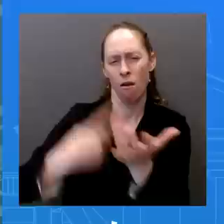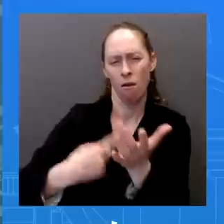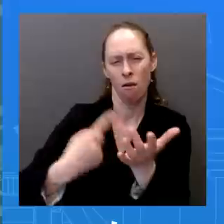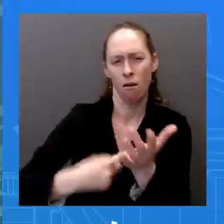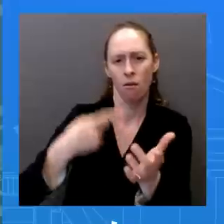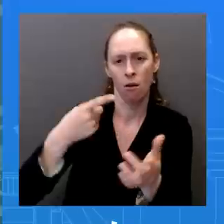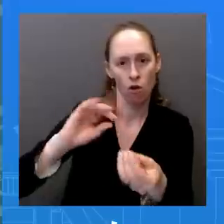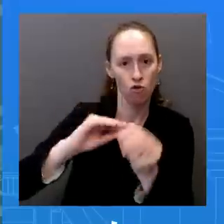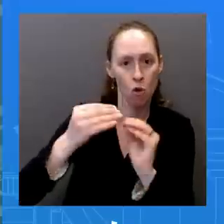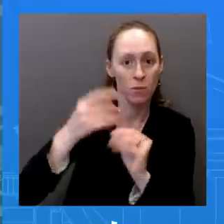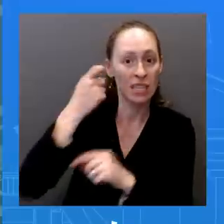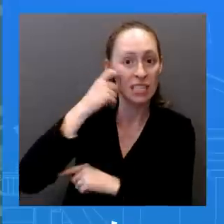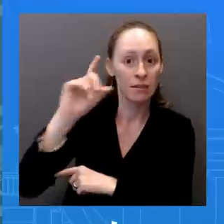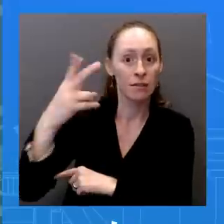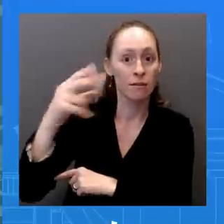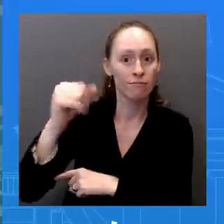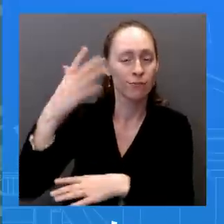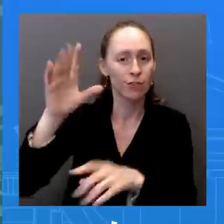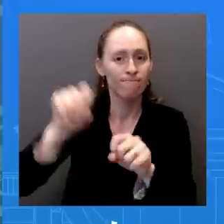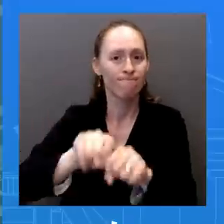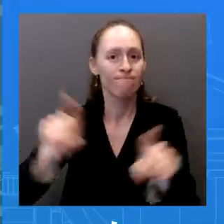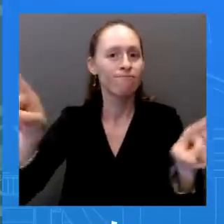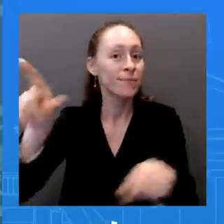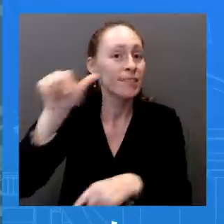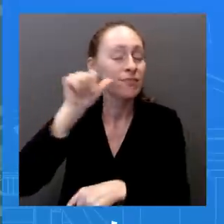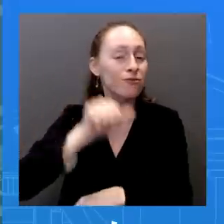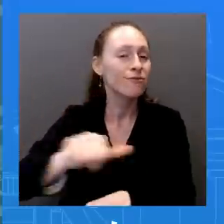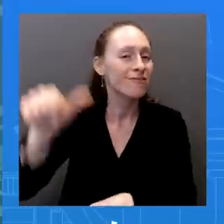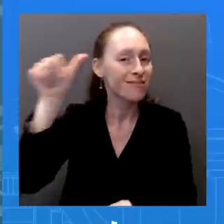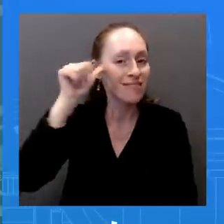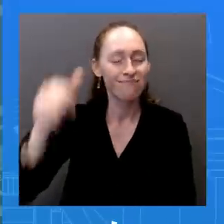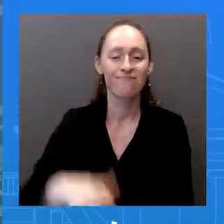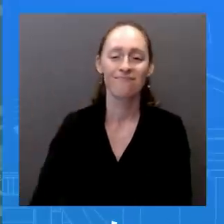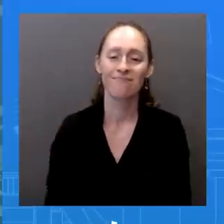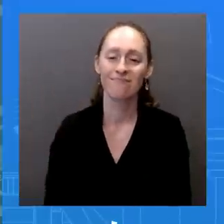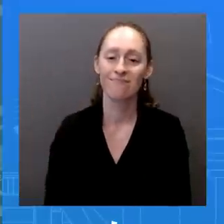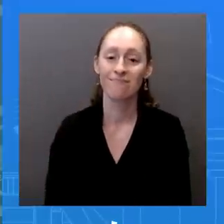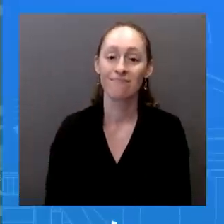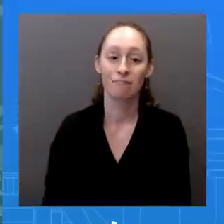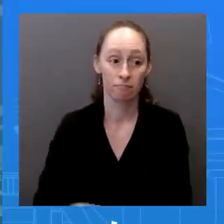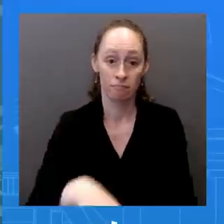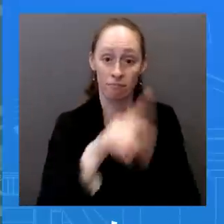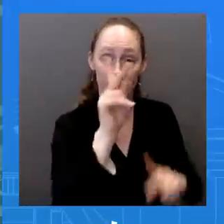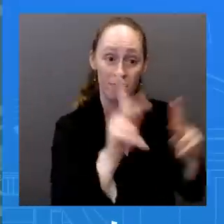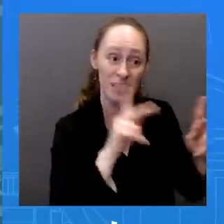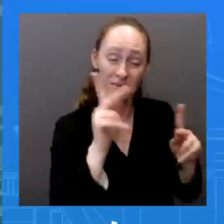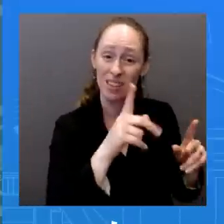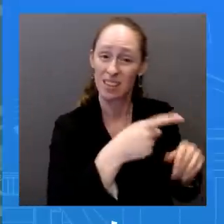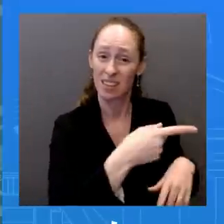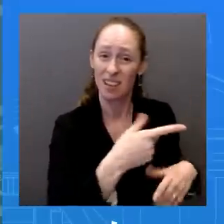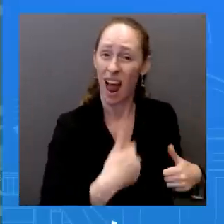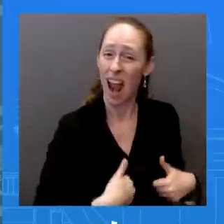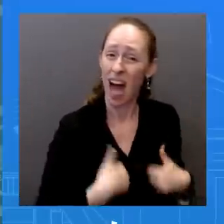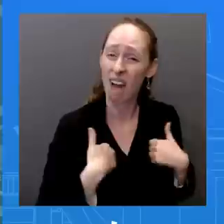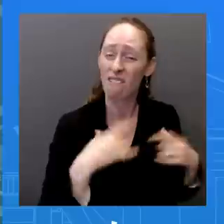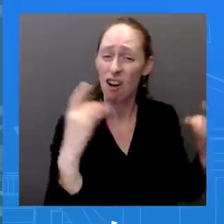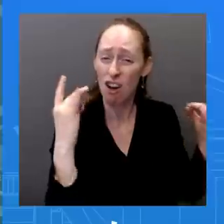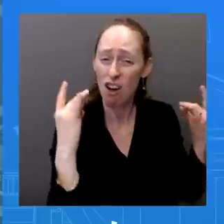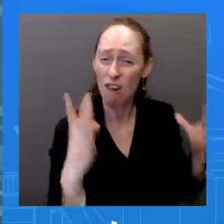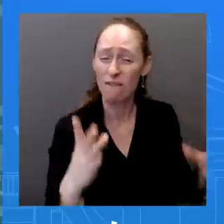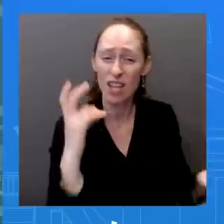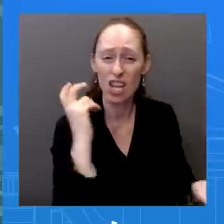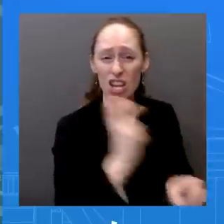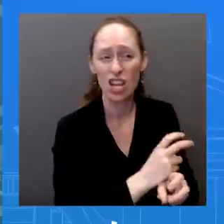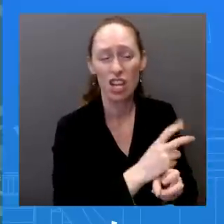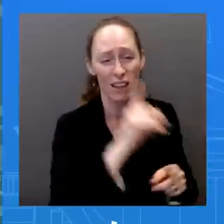first, these people are fleeing communism, as we have said, as you heard DHS say as well. Falling